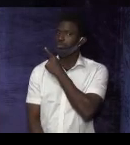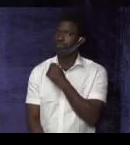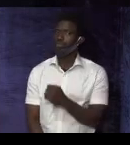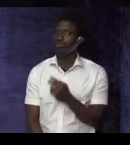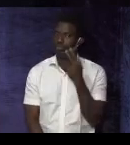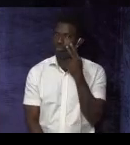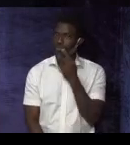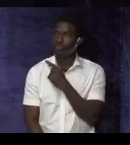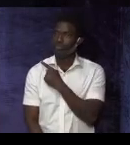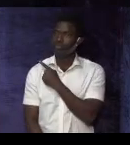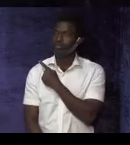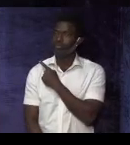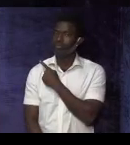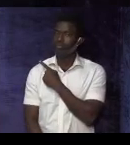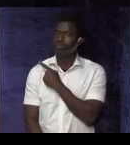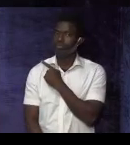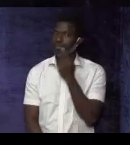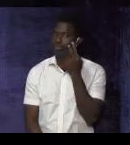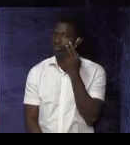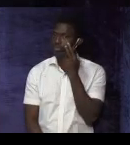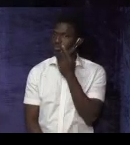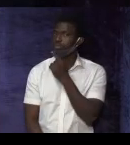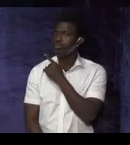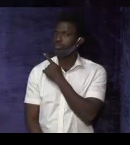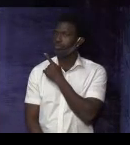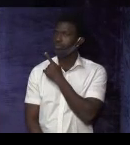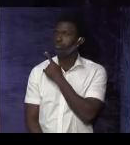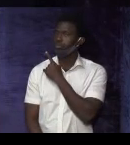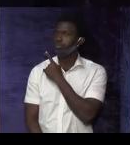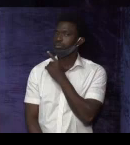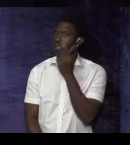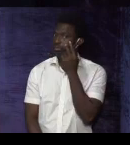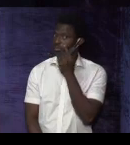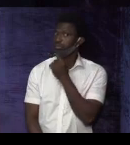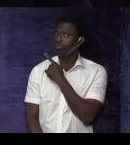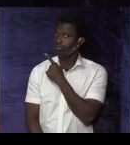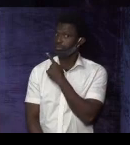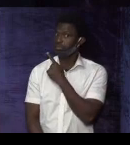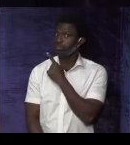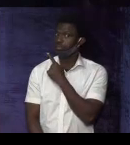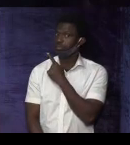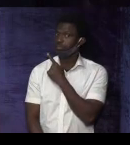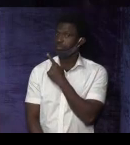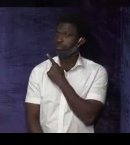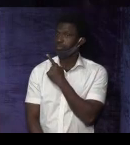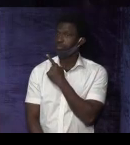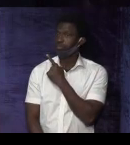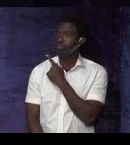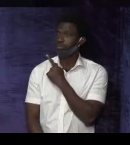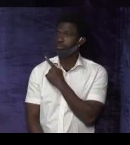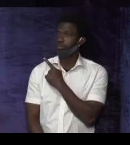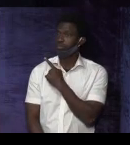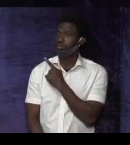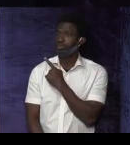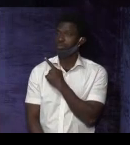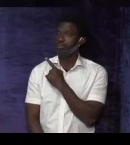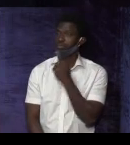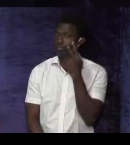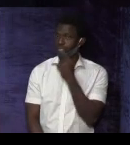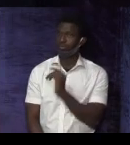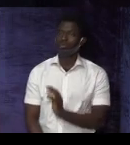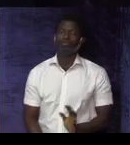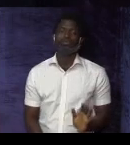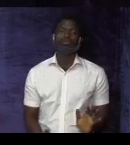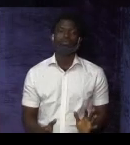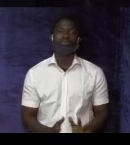And it's going to come, close it up, and then finally I'll close up the front part, which is the green one, and then close